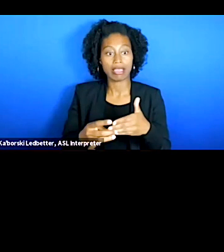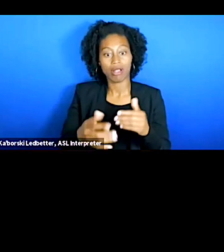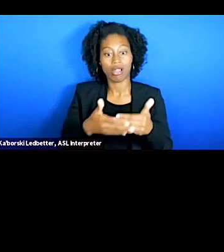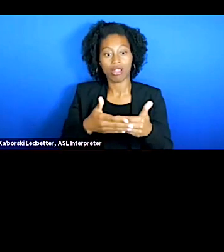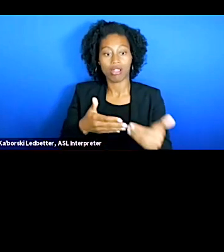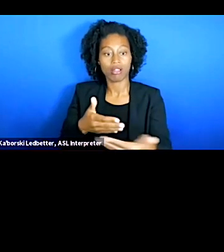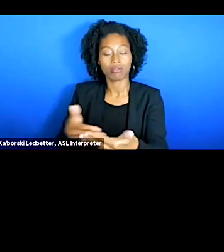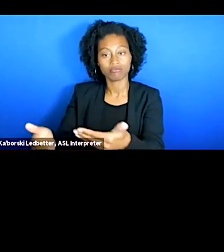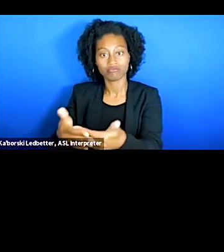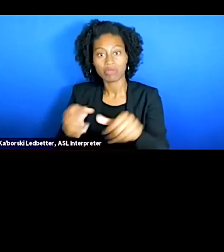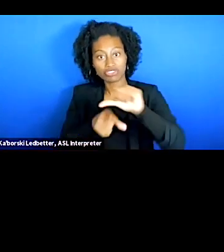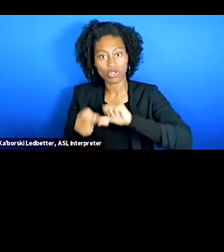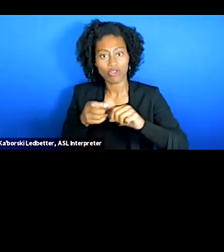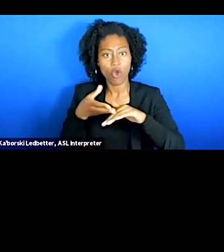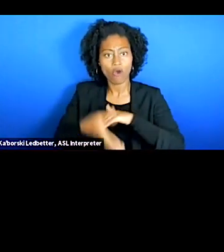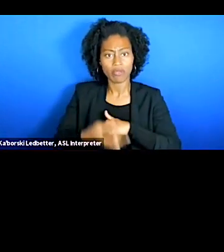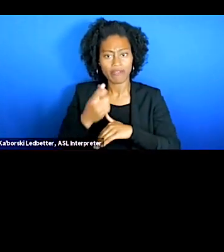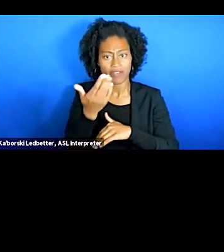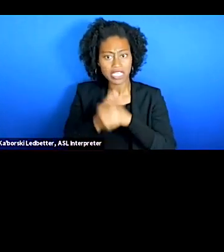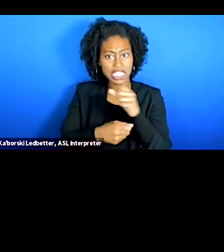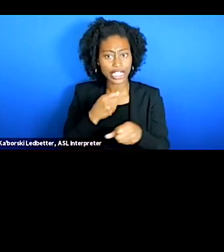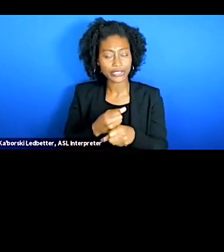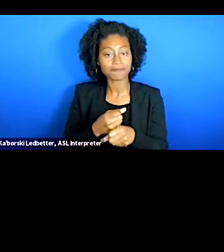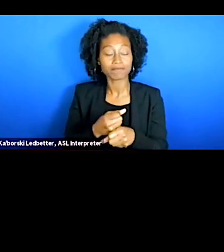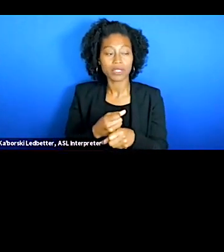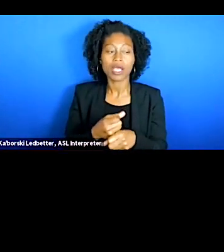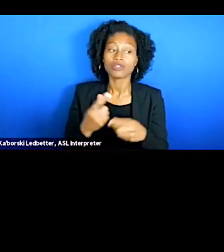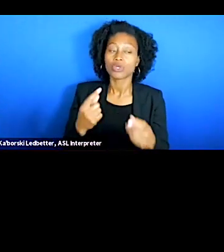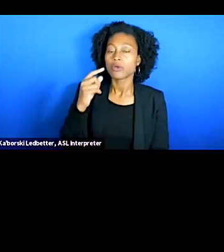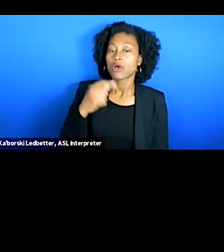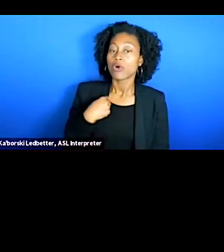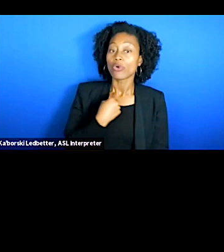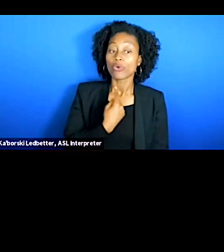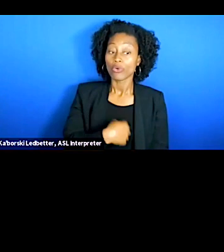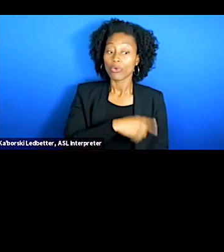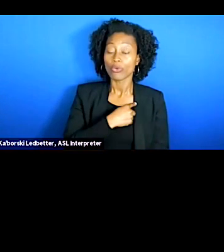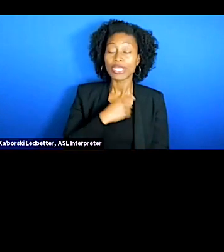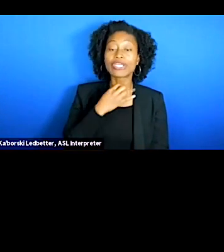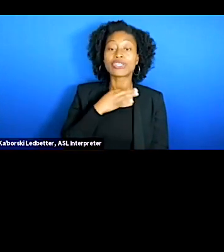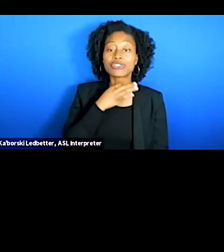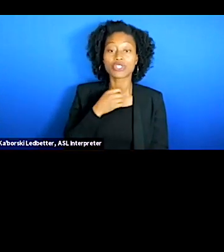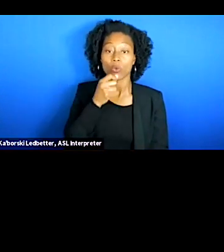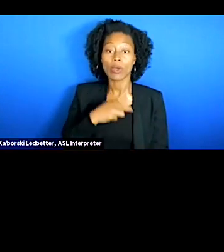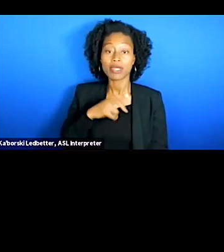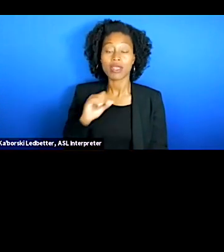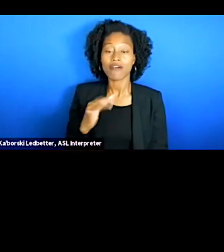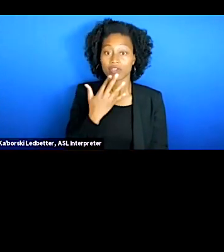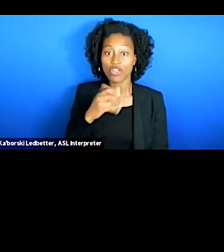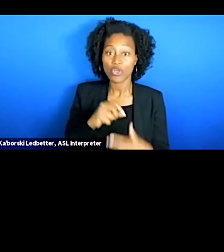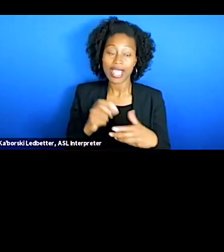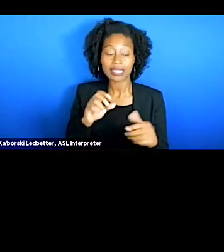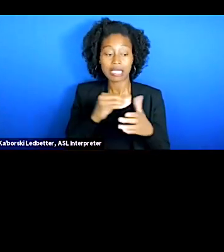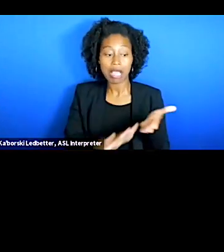synthesis question we ask is, in what ways do women of color in higher education and careers